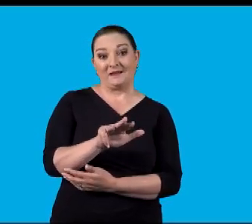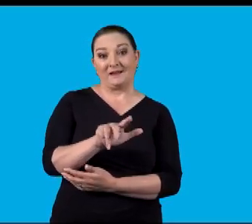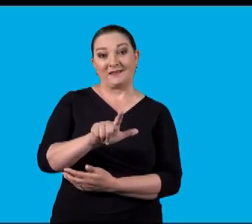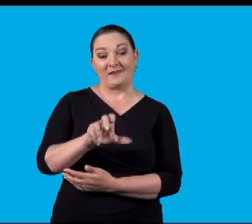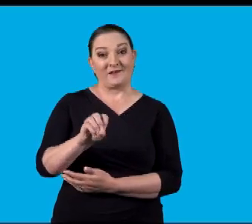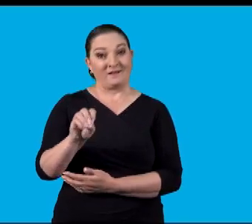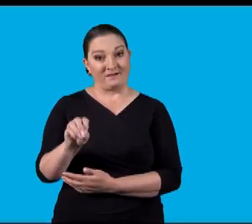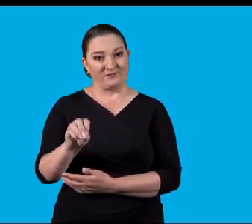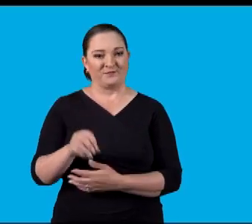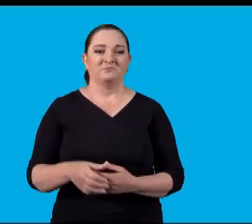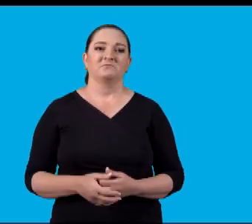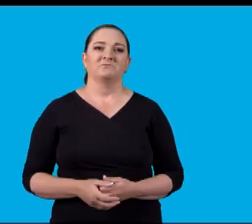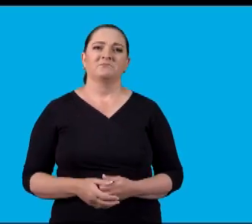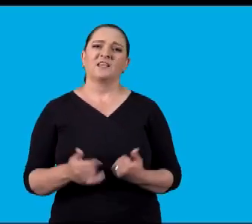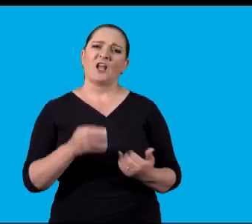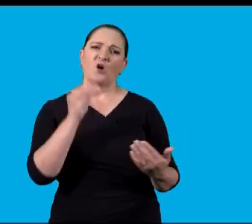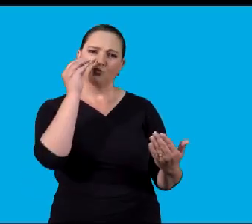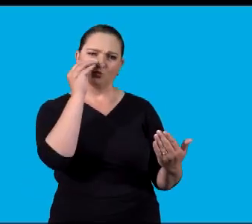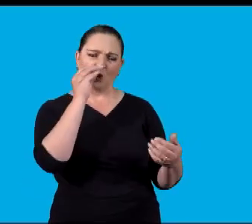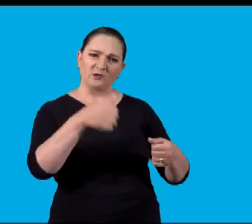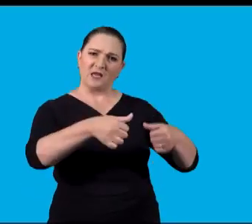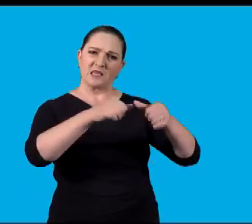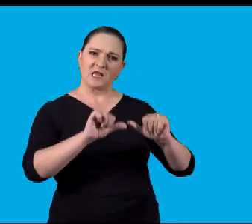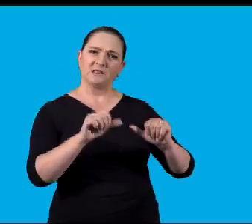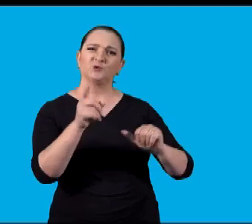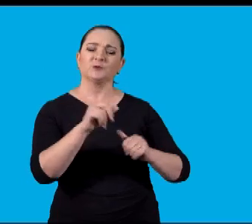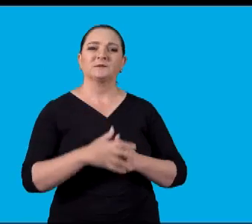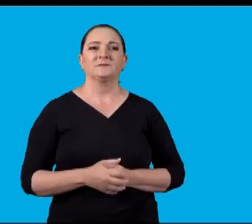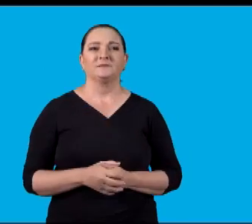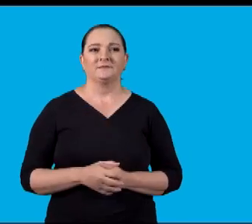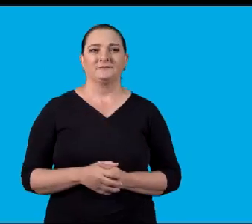7,939,700. Let's move on to the next part of this note.